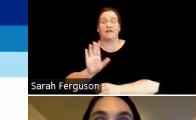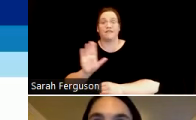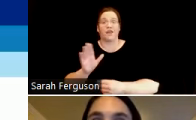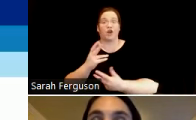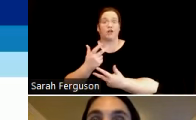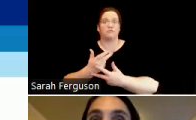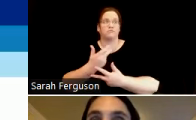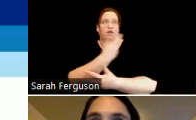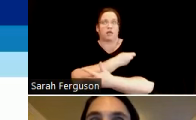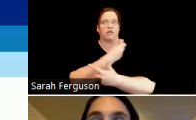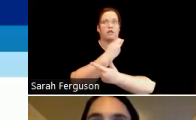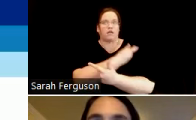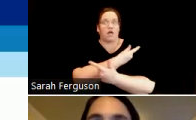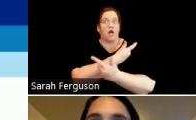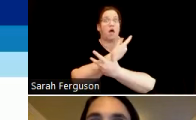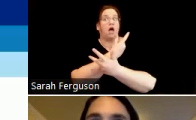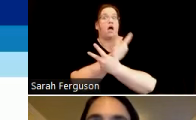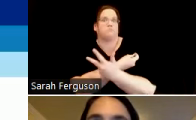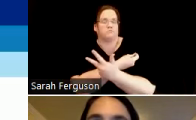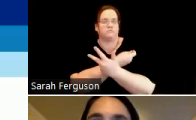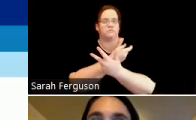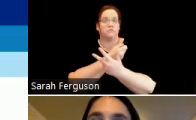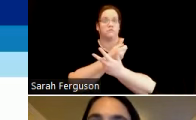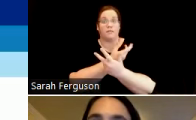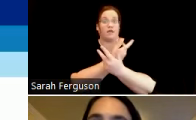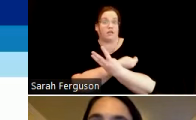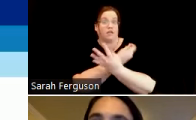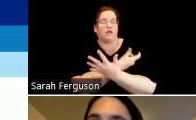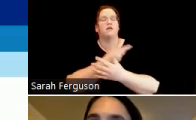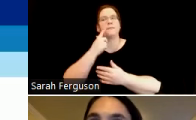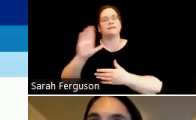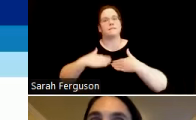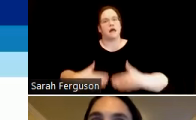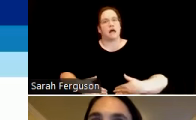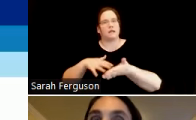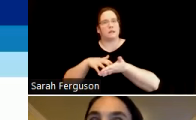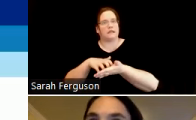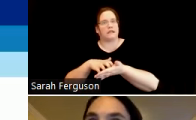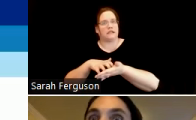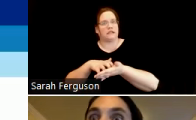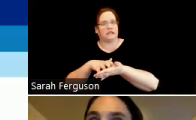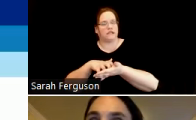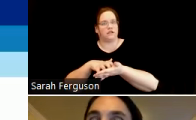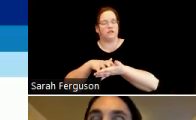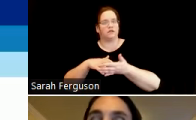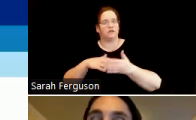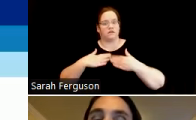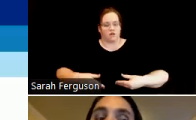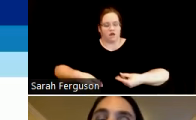or more because of their immunodeficient state. That's because their immune system needs more of a